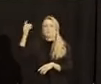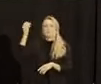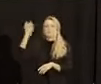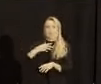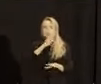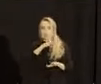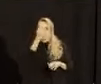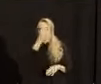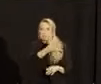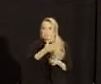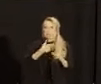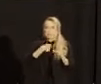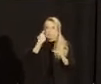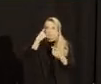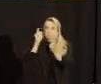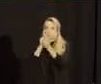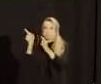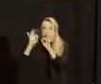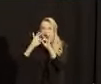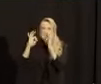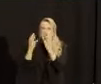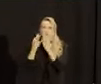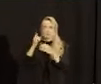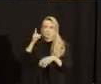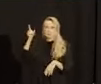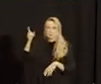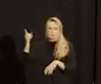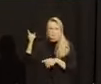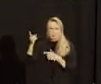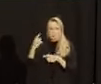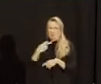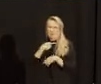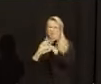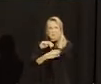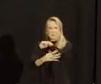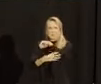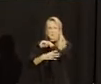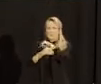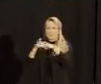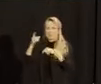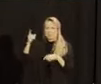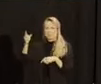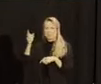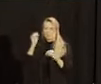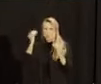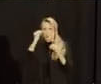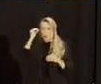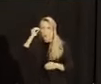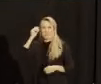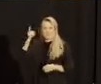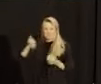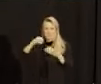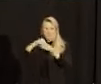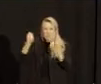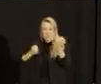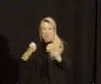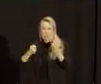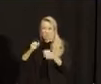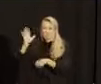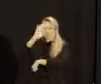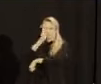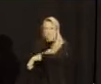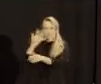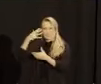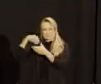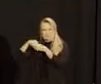this family, and they're living out of their car, and their son has autism. And the dad had to just turn